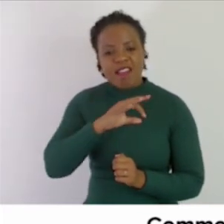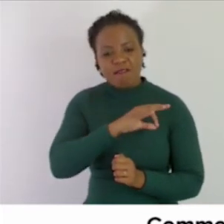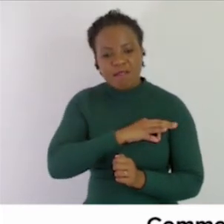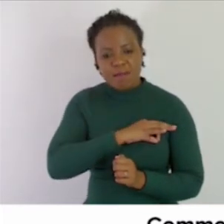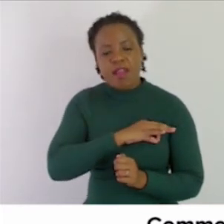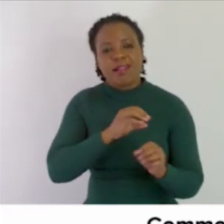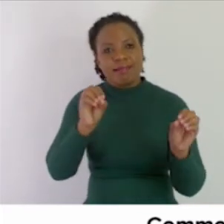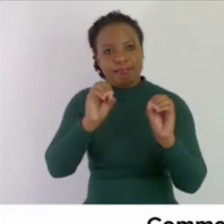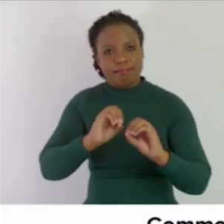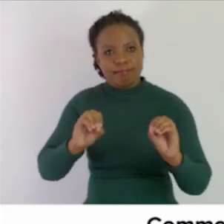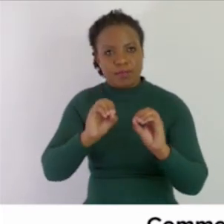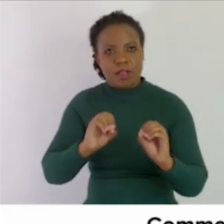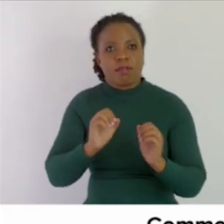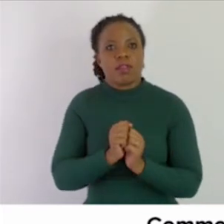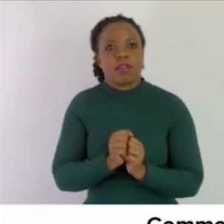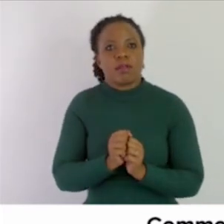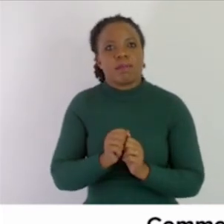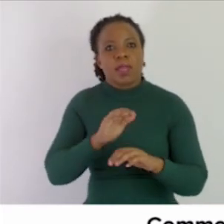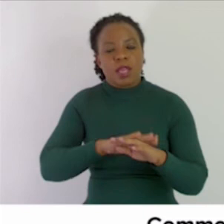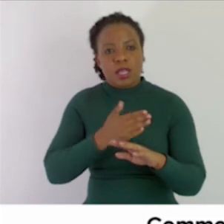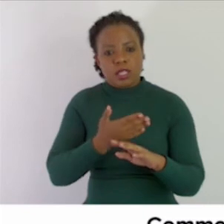For example, a bench,